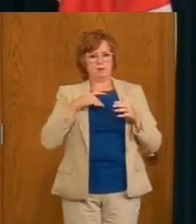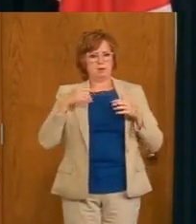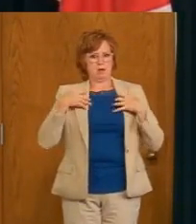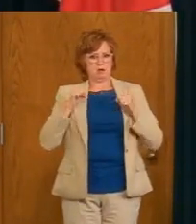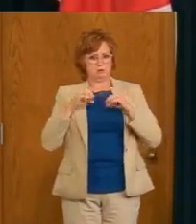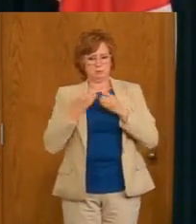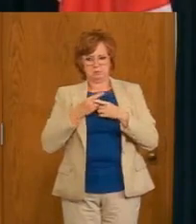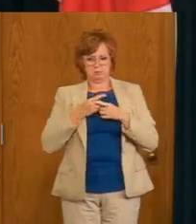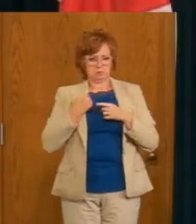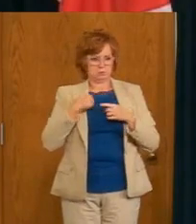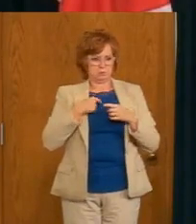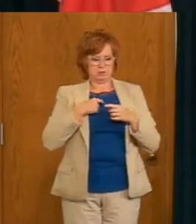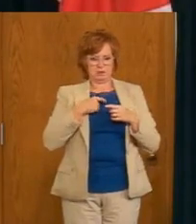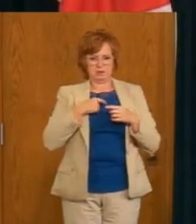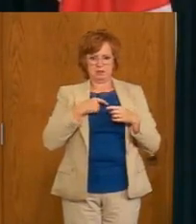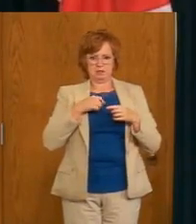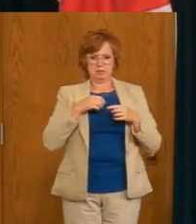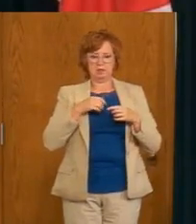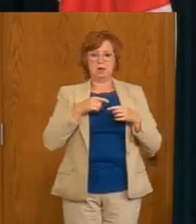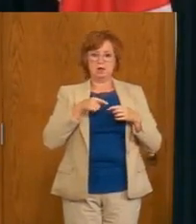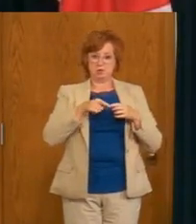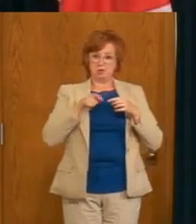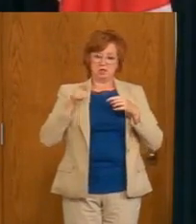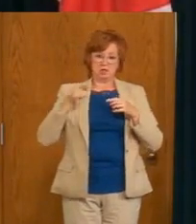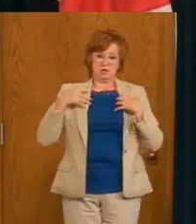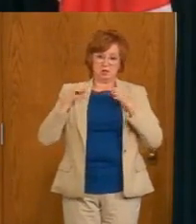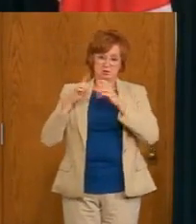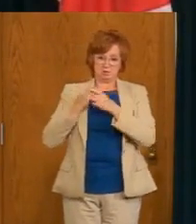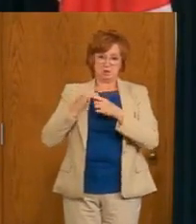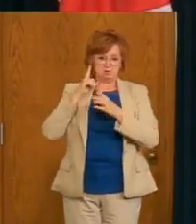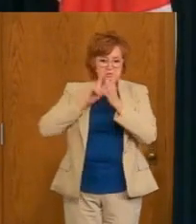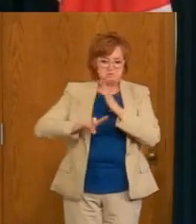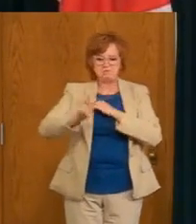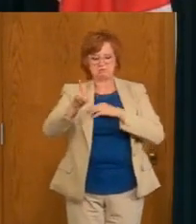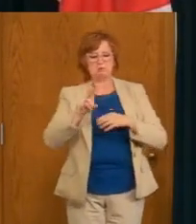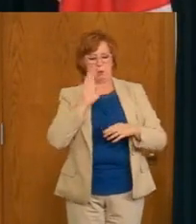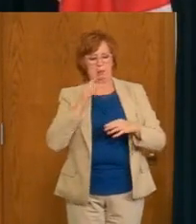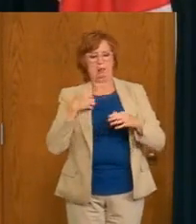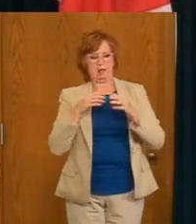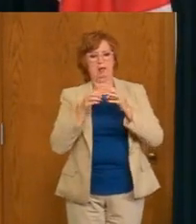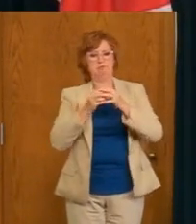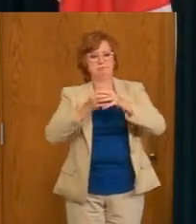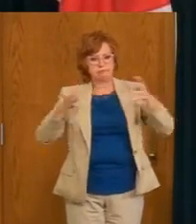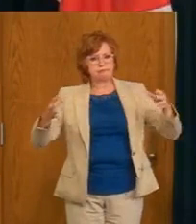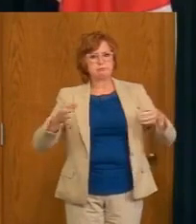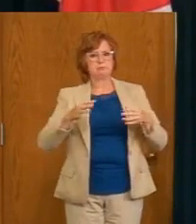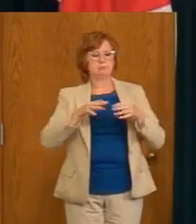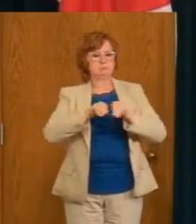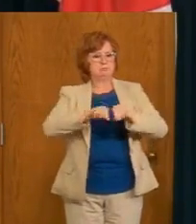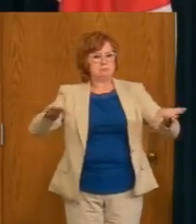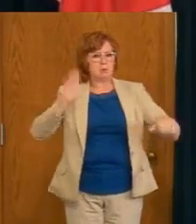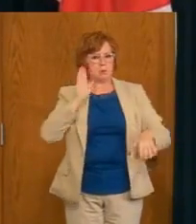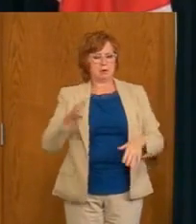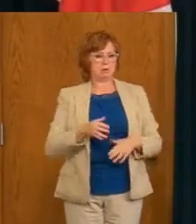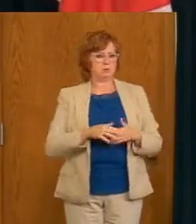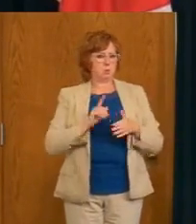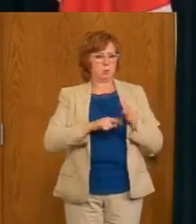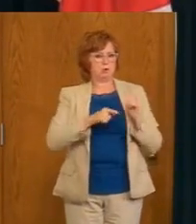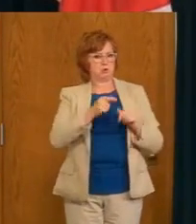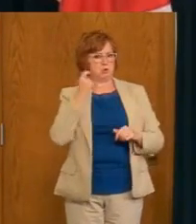next little while. Thank you. Thank you, Premier Moe and Dr. Shahab. we will now take questions, and we'll start in the